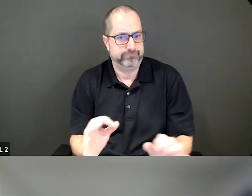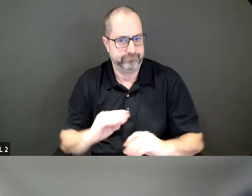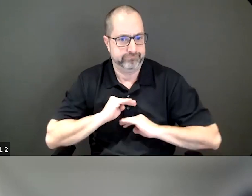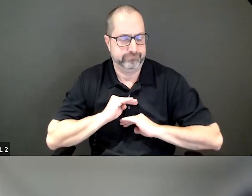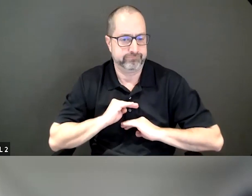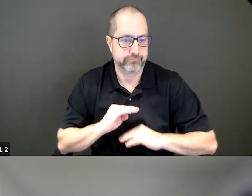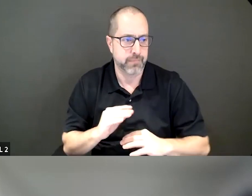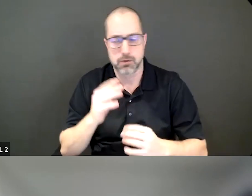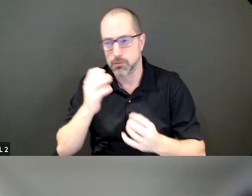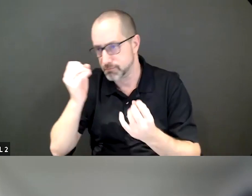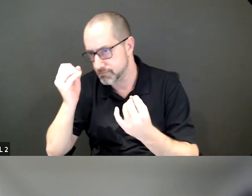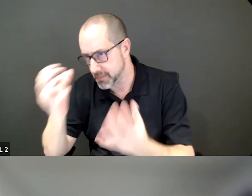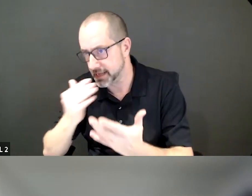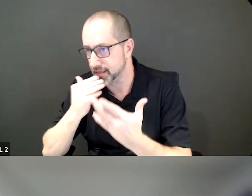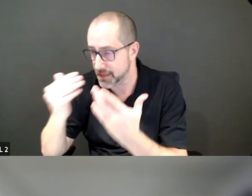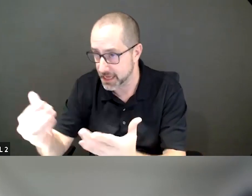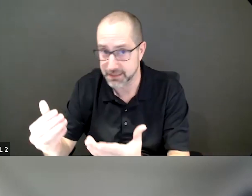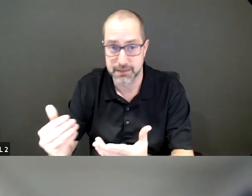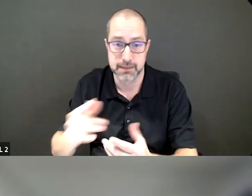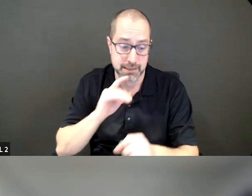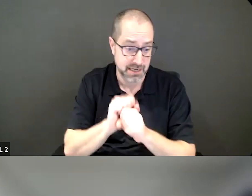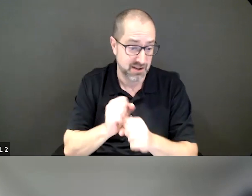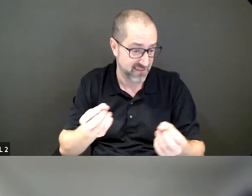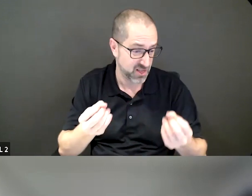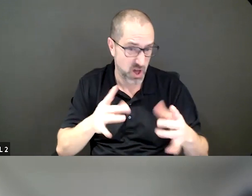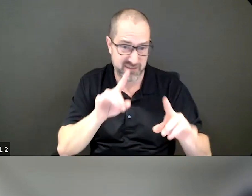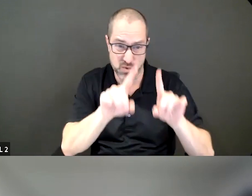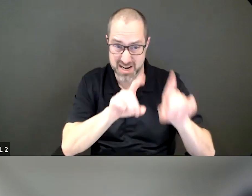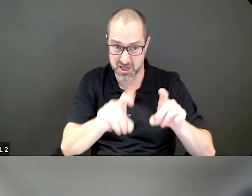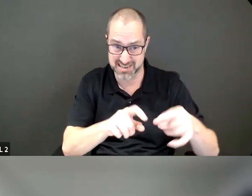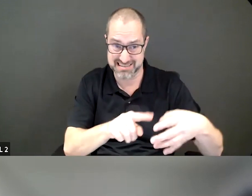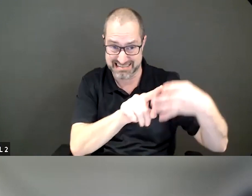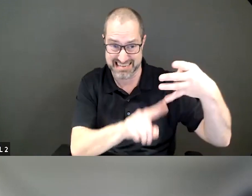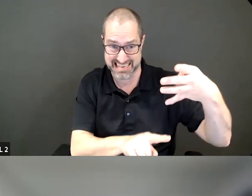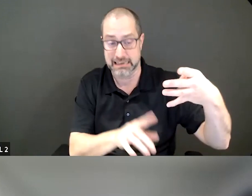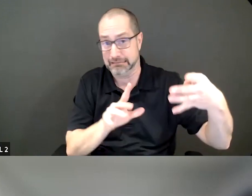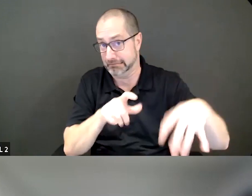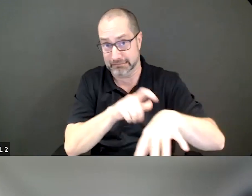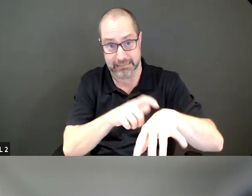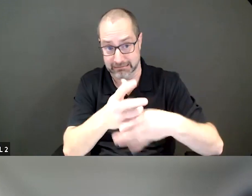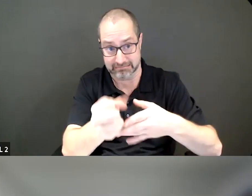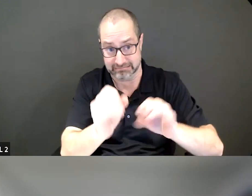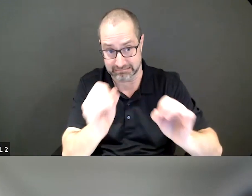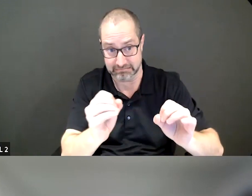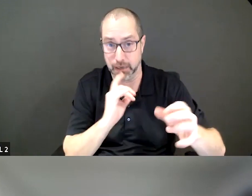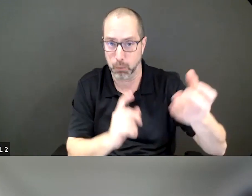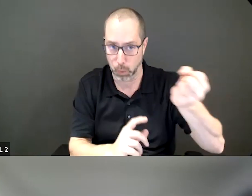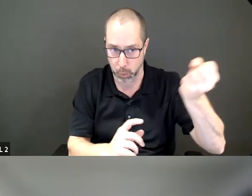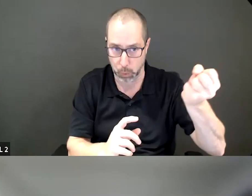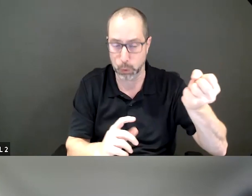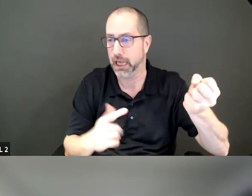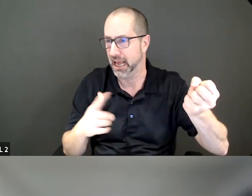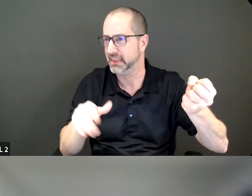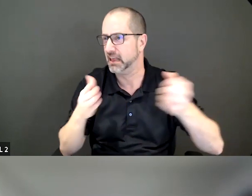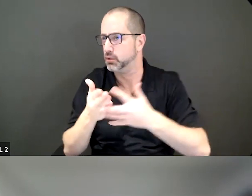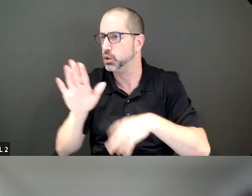thanks. There've been a lot of questions raised. I'm harvesting all of them. What I'll be doing is transmitting through your staff all